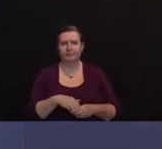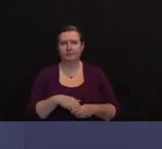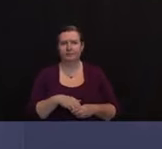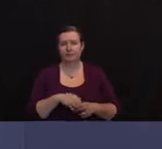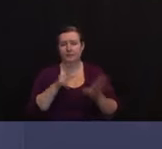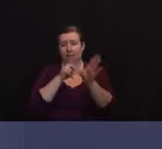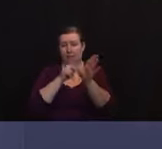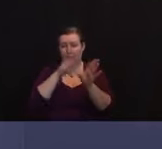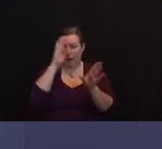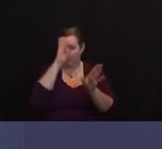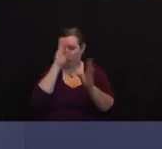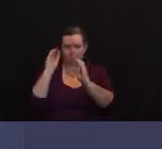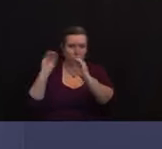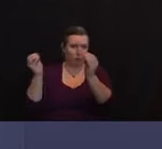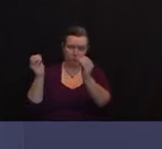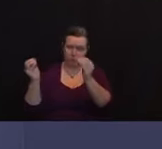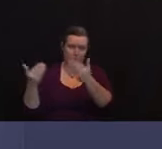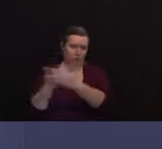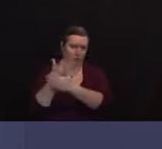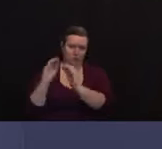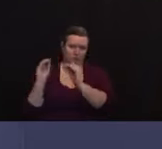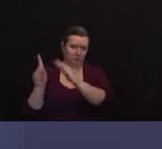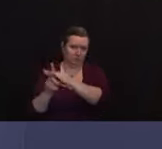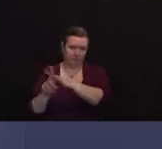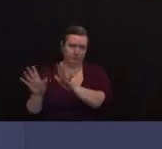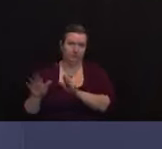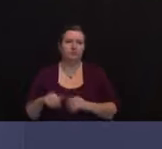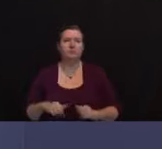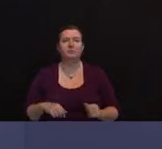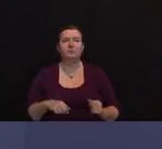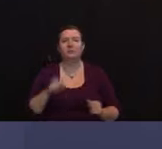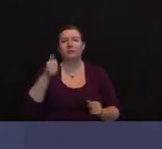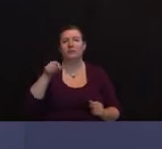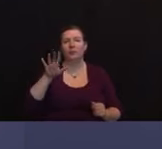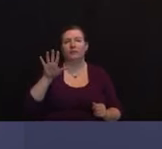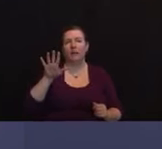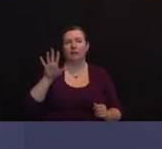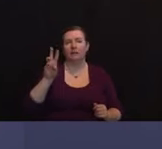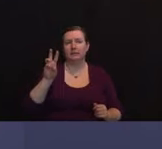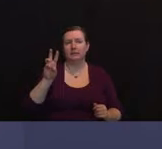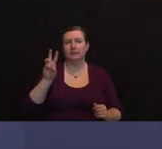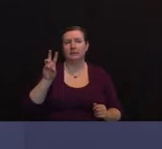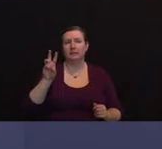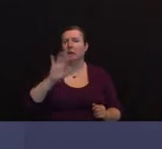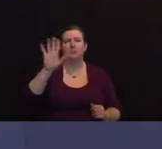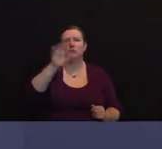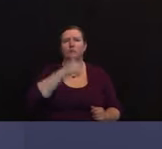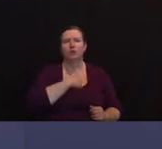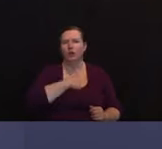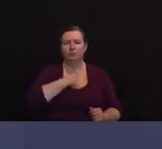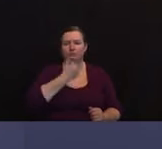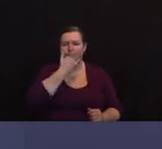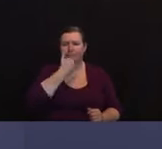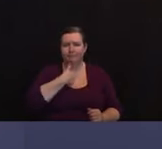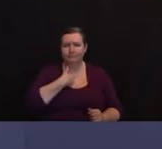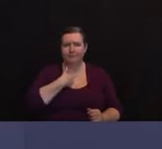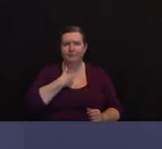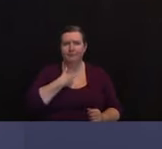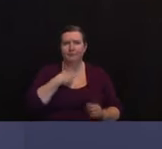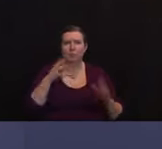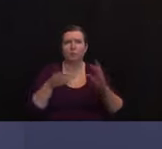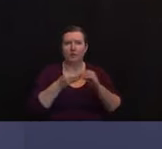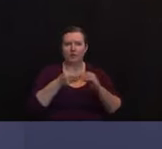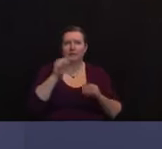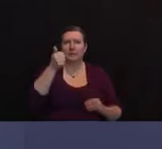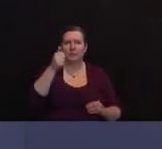in the northern part of the state is 10.56. I'm sorry, total in the state is 10.56. In the